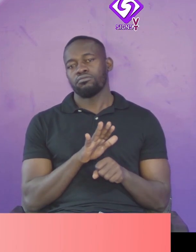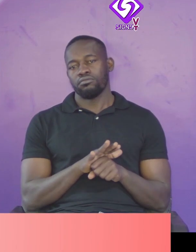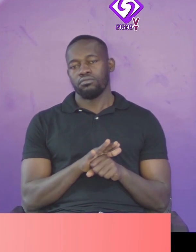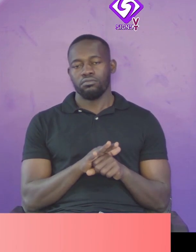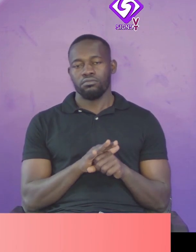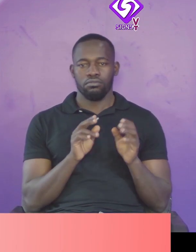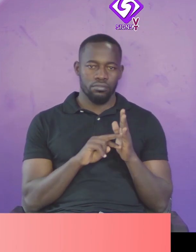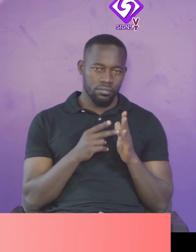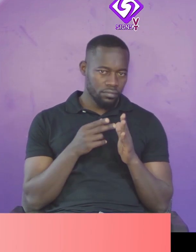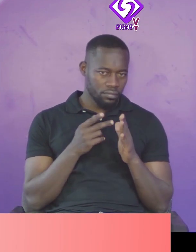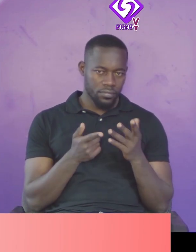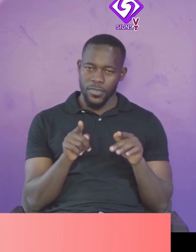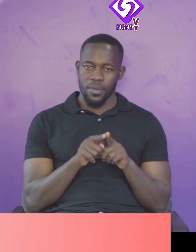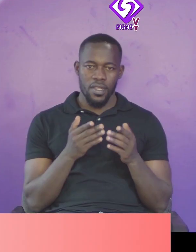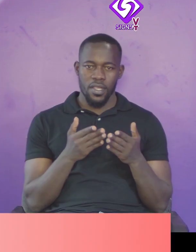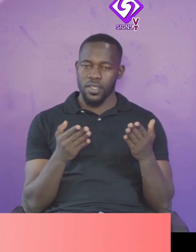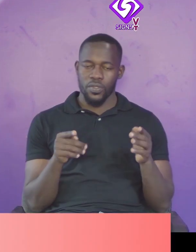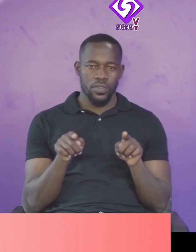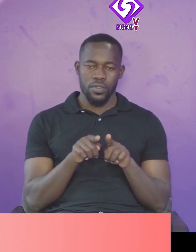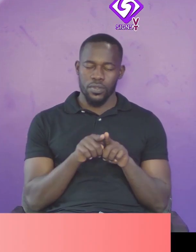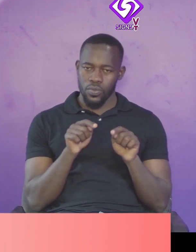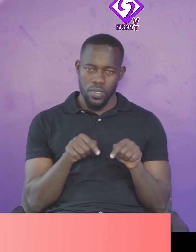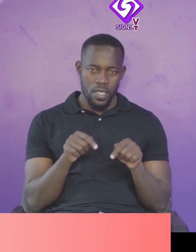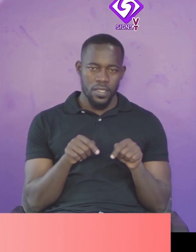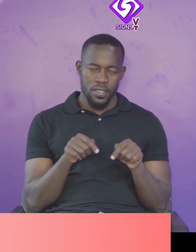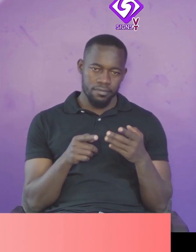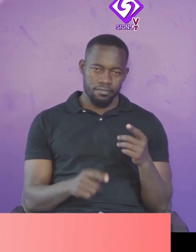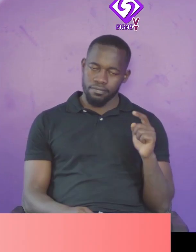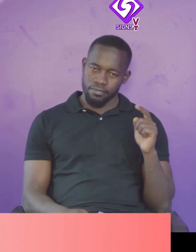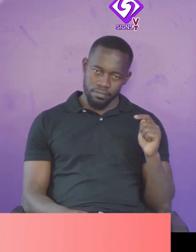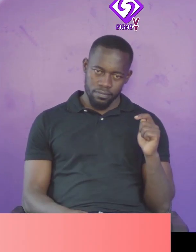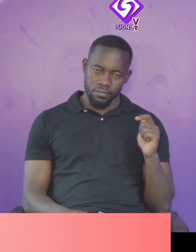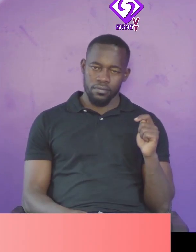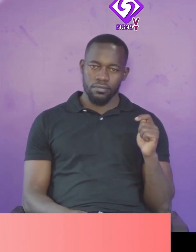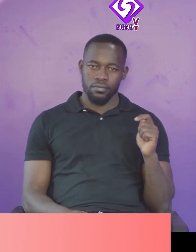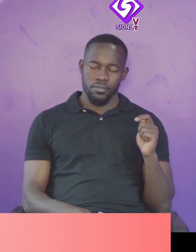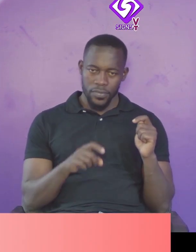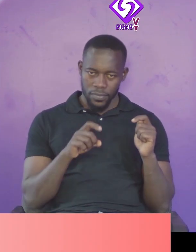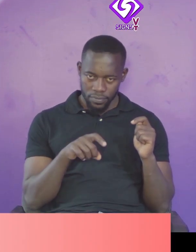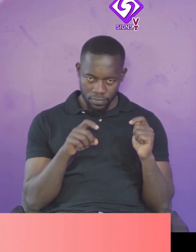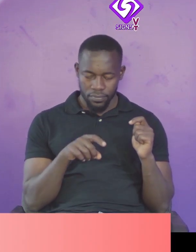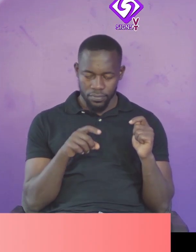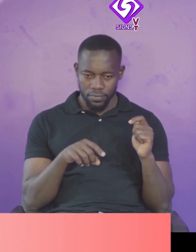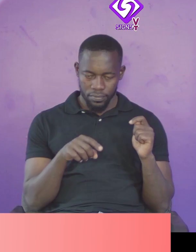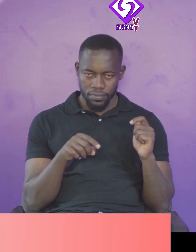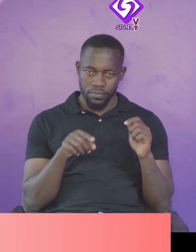So it is again the same thing. So Tottenham is Tottenham. Spurs is Spurs. So they must concede. It is their